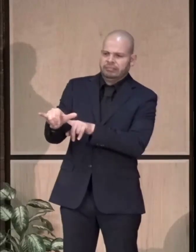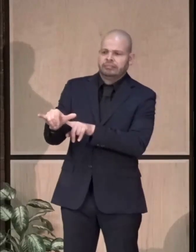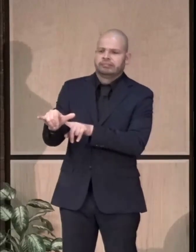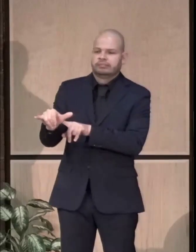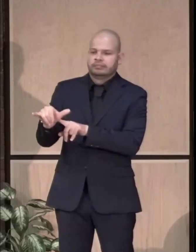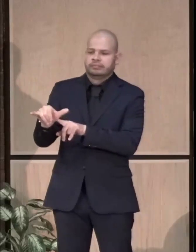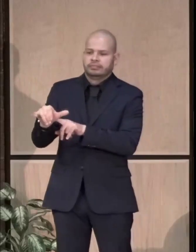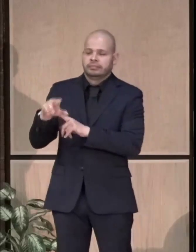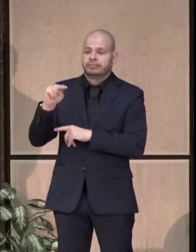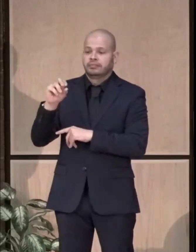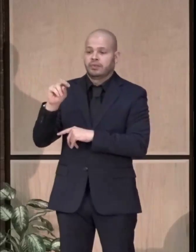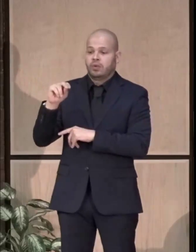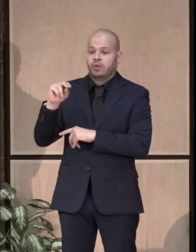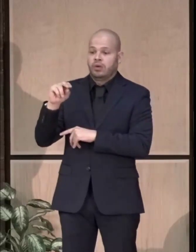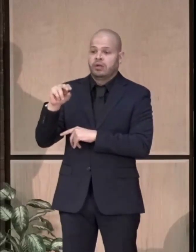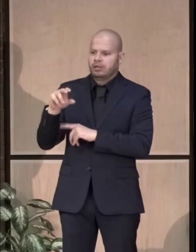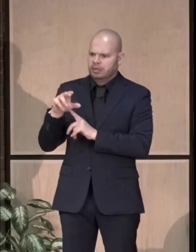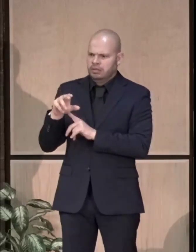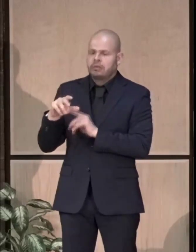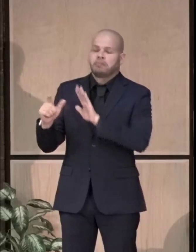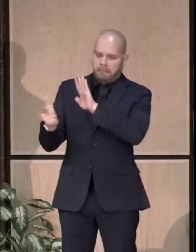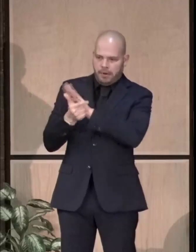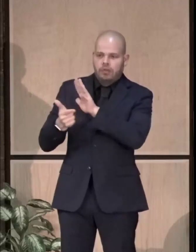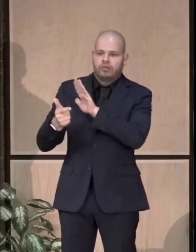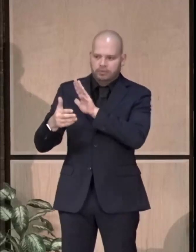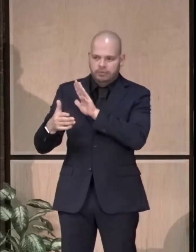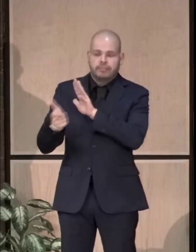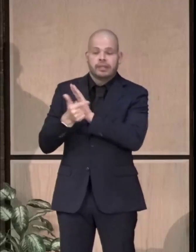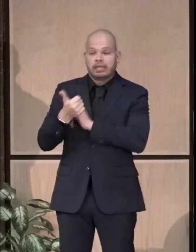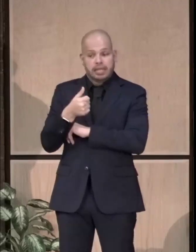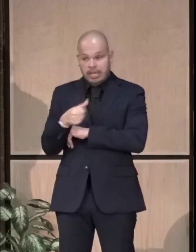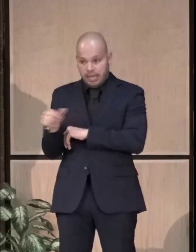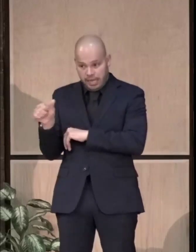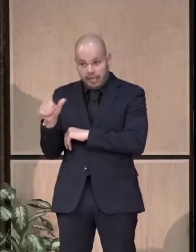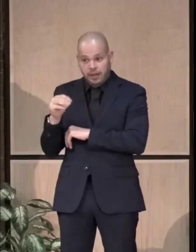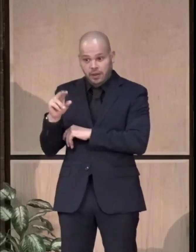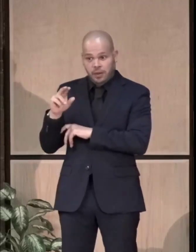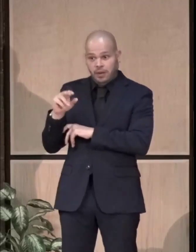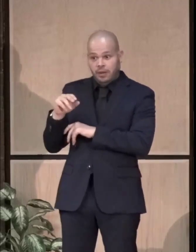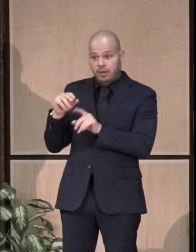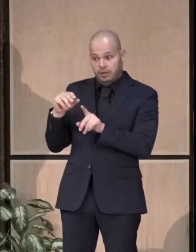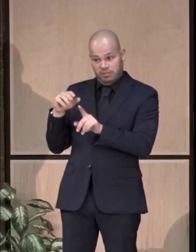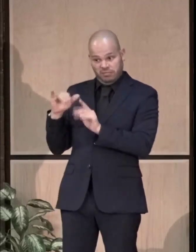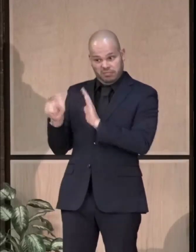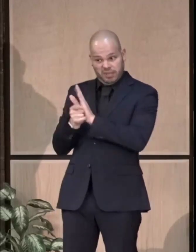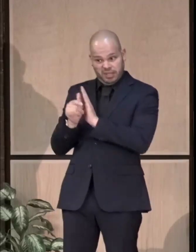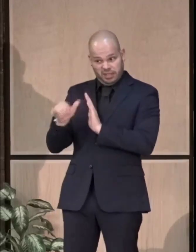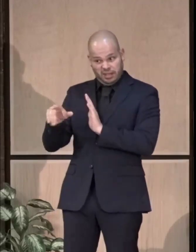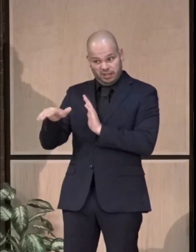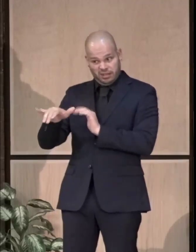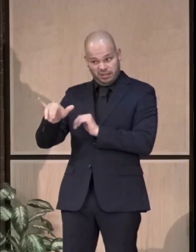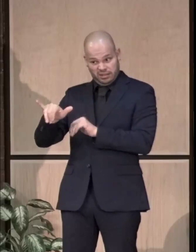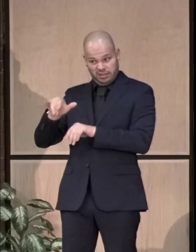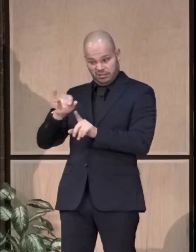Yes, that's referring to the document we spoke about earlier. Then on